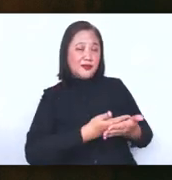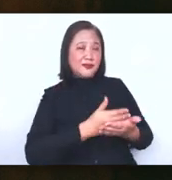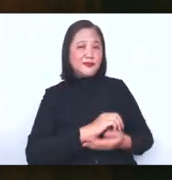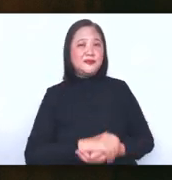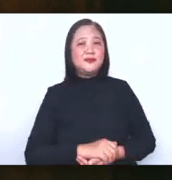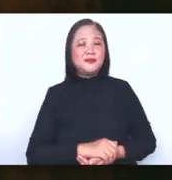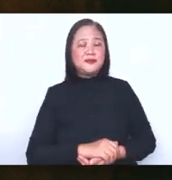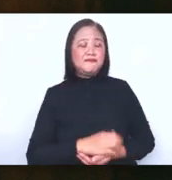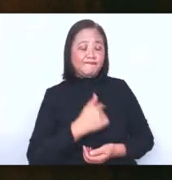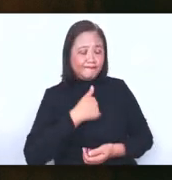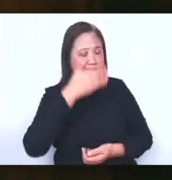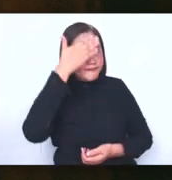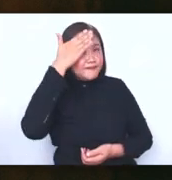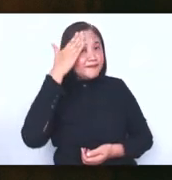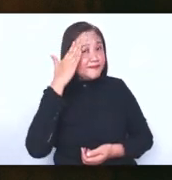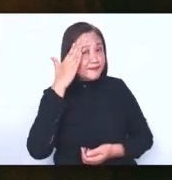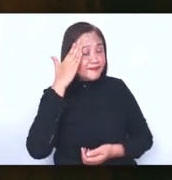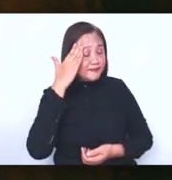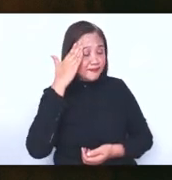May hihilingin ako sa'yo.